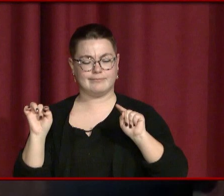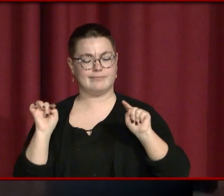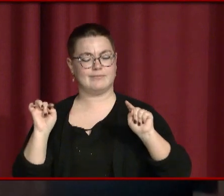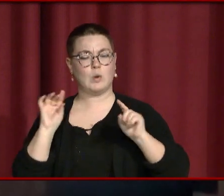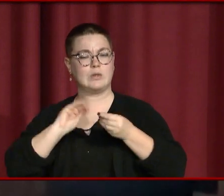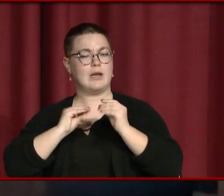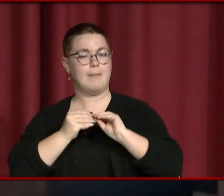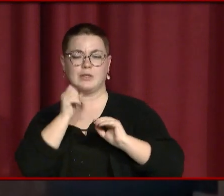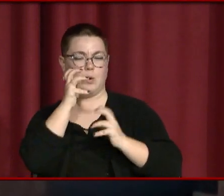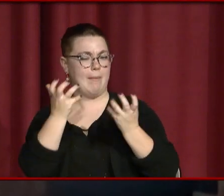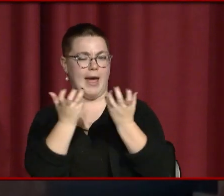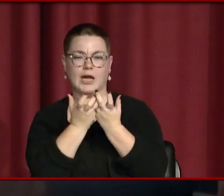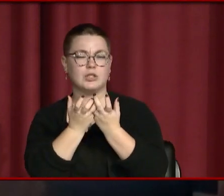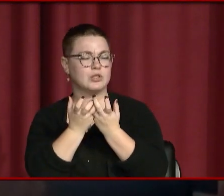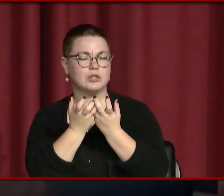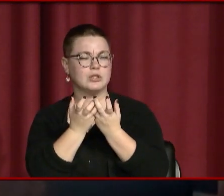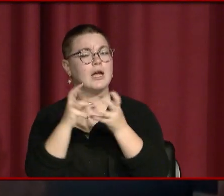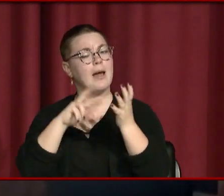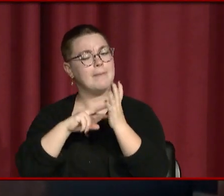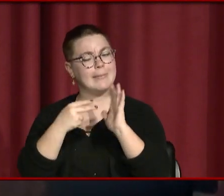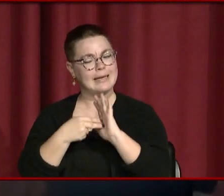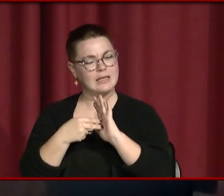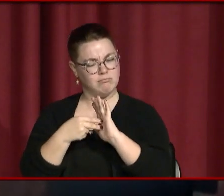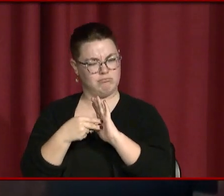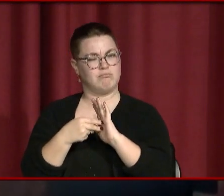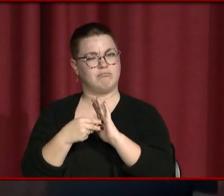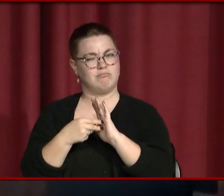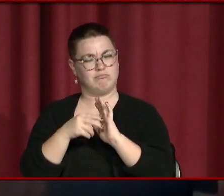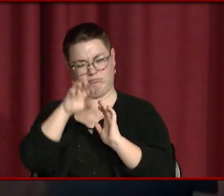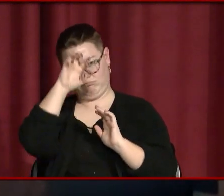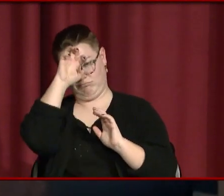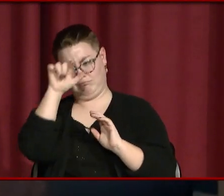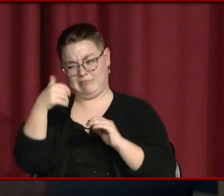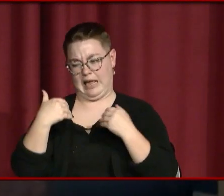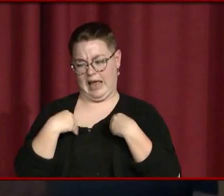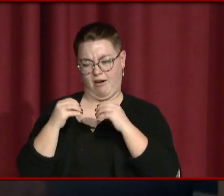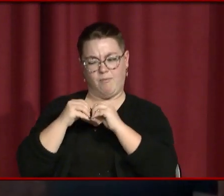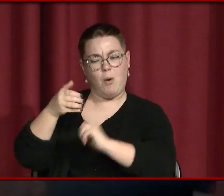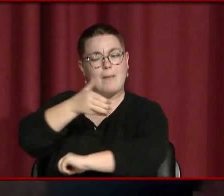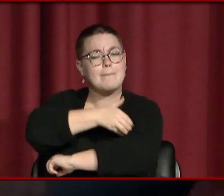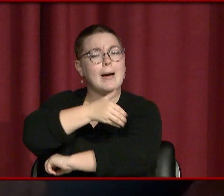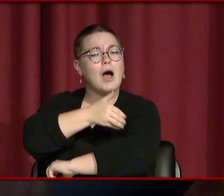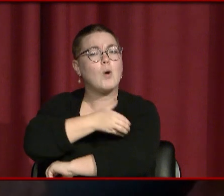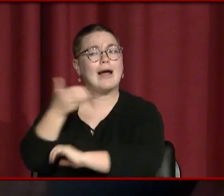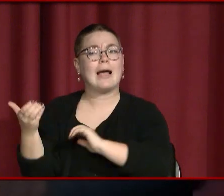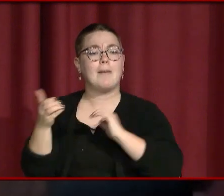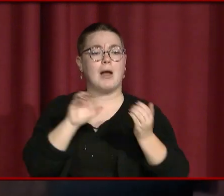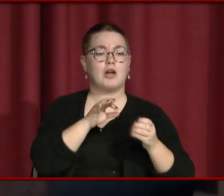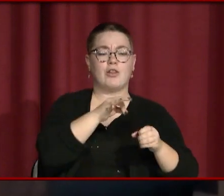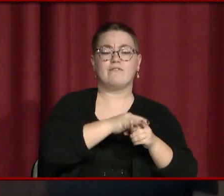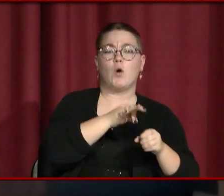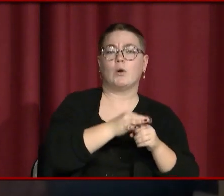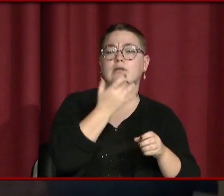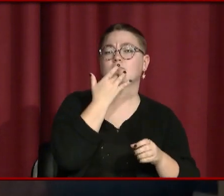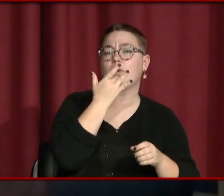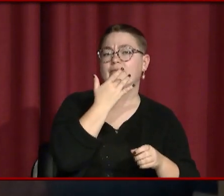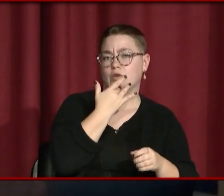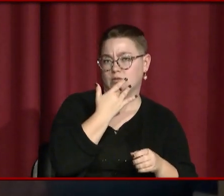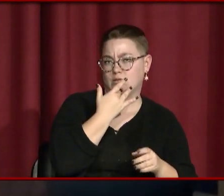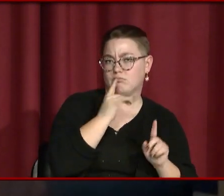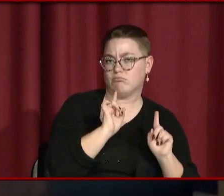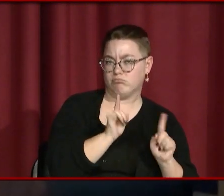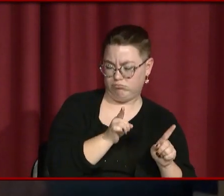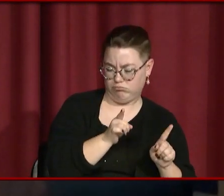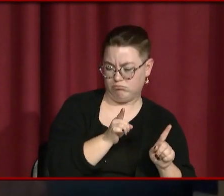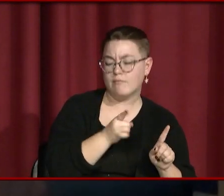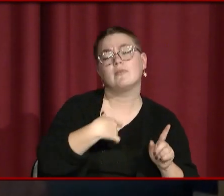state house, it shows that they have more power than voters would prefer. It shows that the state